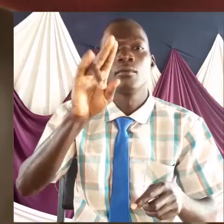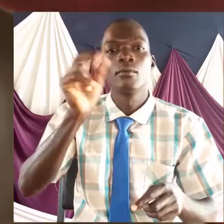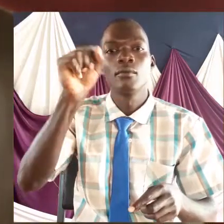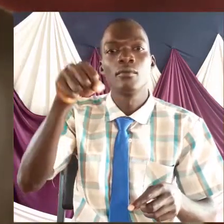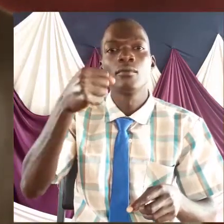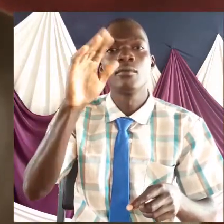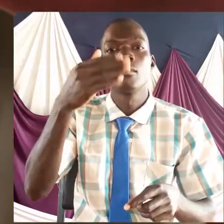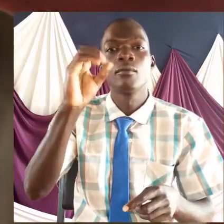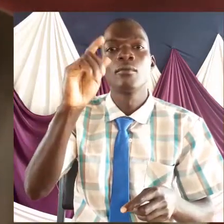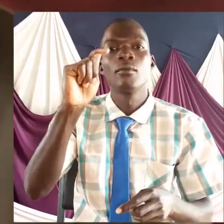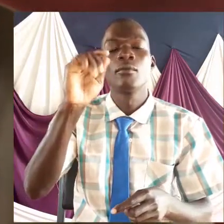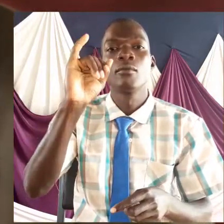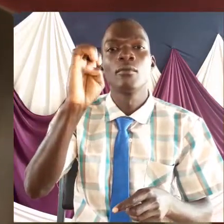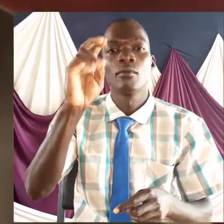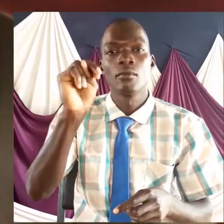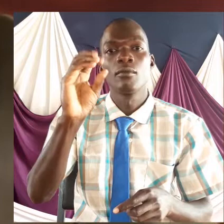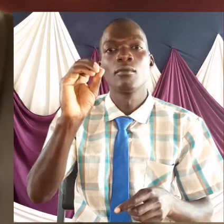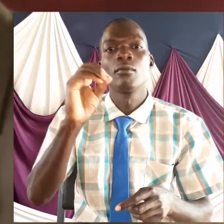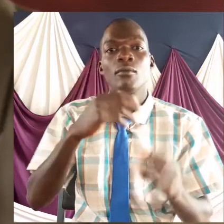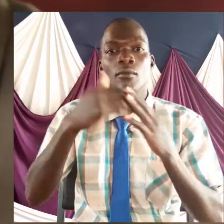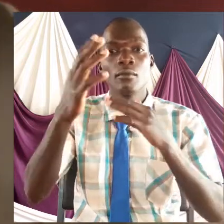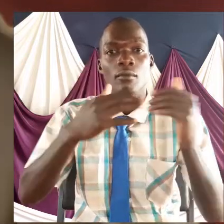I am Daniel Omar. Welcome.